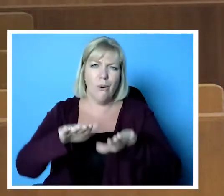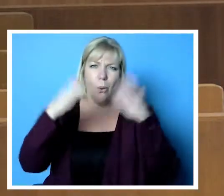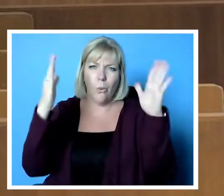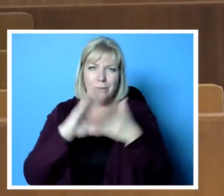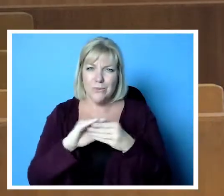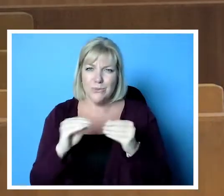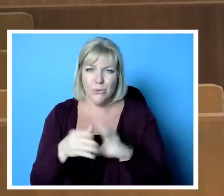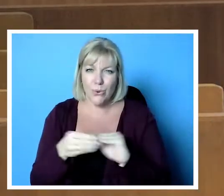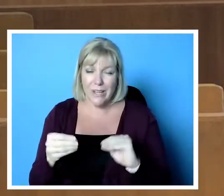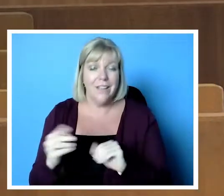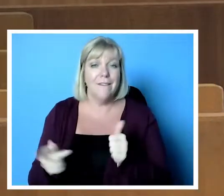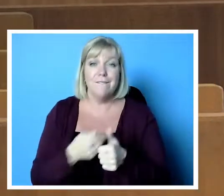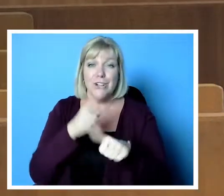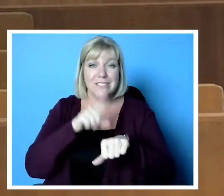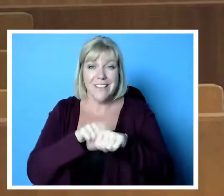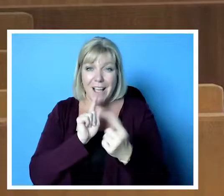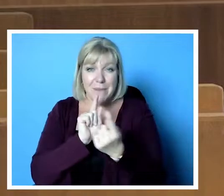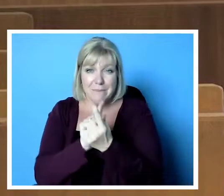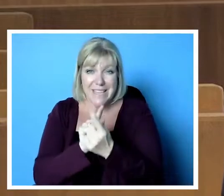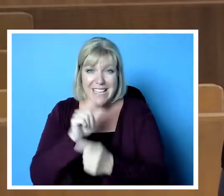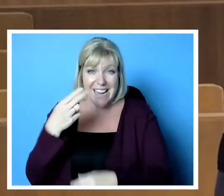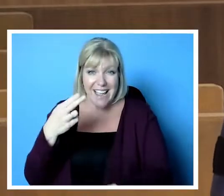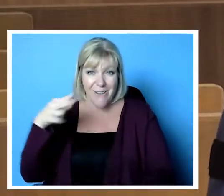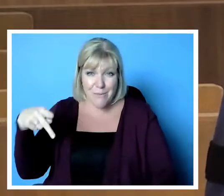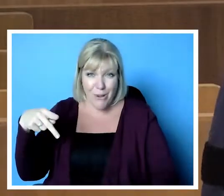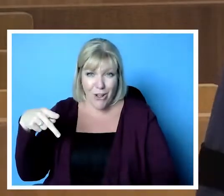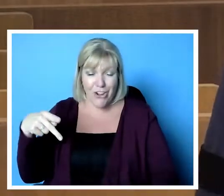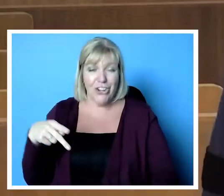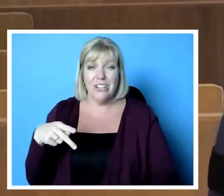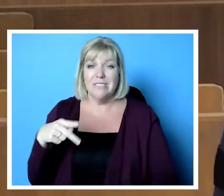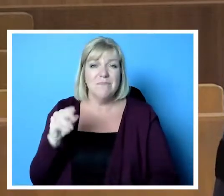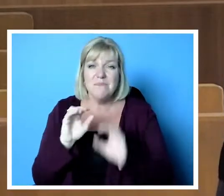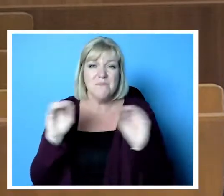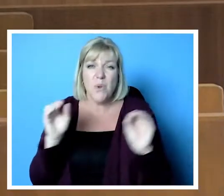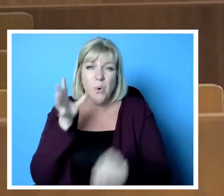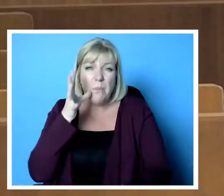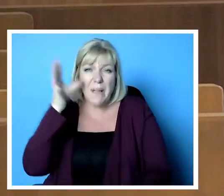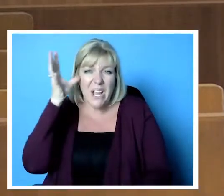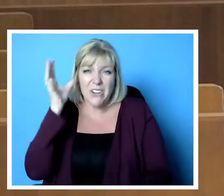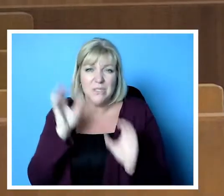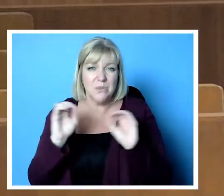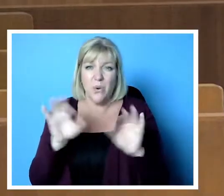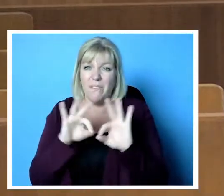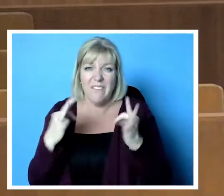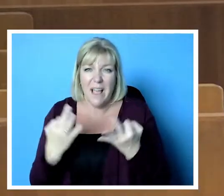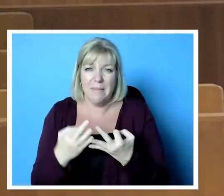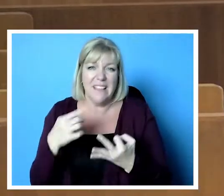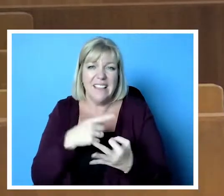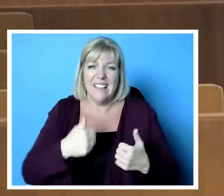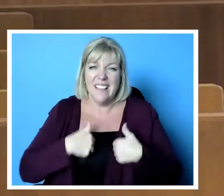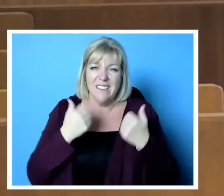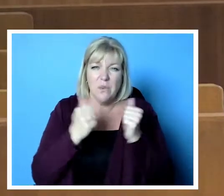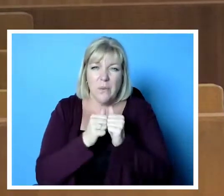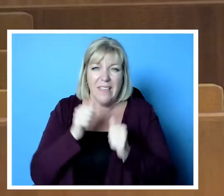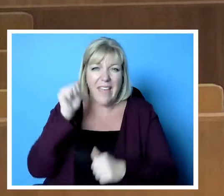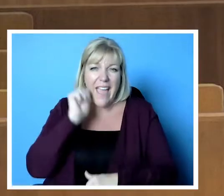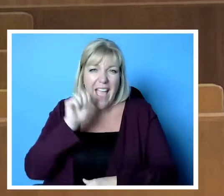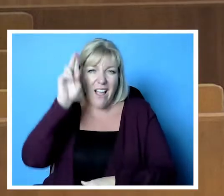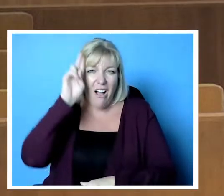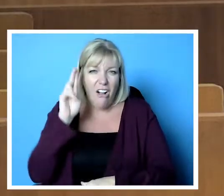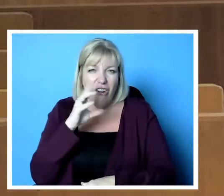we meet Harry, he's an orphan living with his cold, unloving aunt and uncle and their spoiled